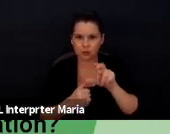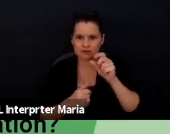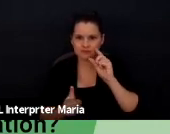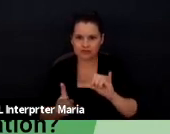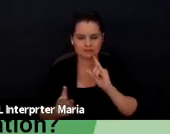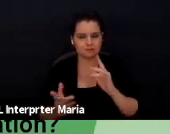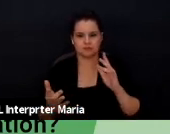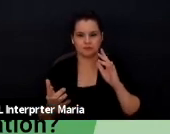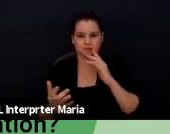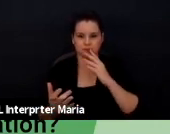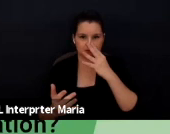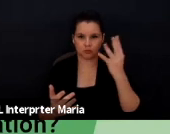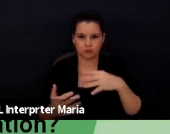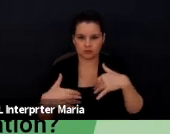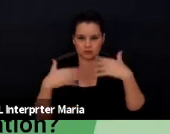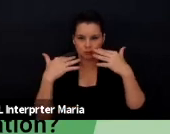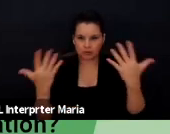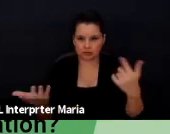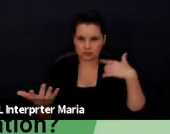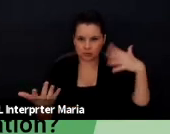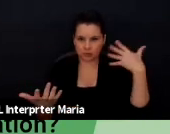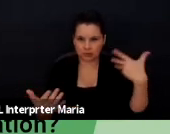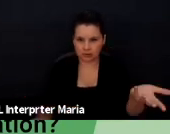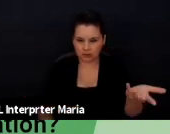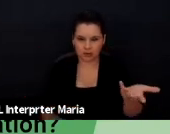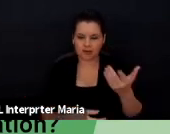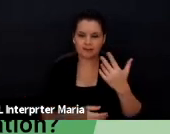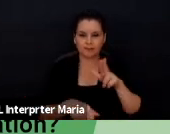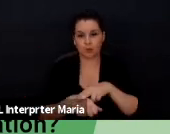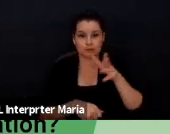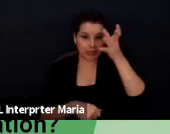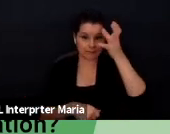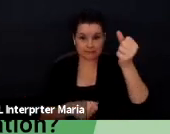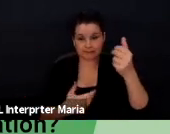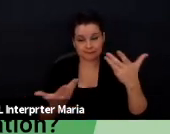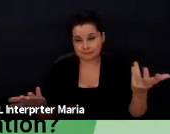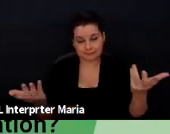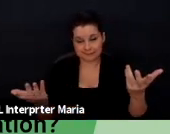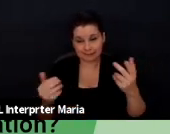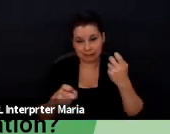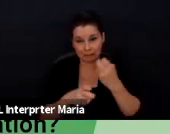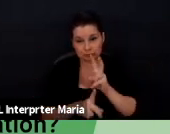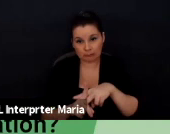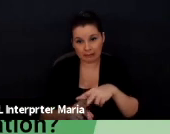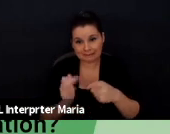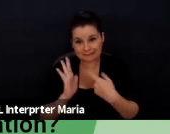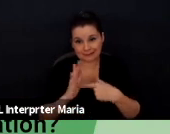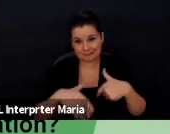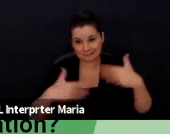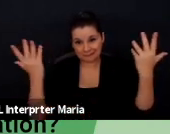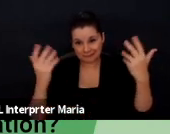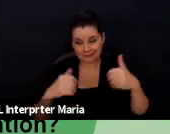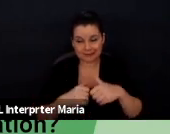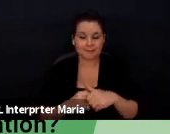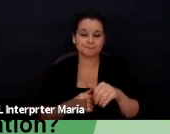insane. That's insane. But of course, common sense is in short supply sometimes. Deborah Pembroke says